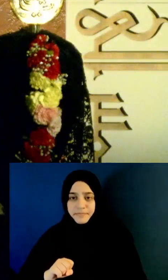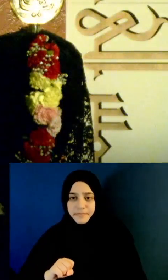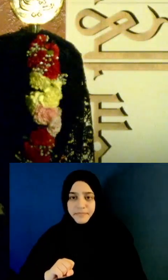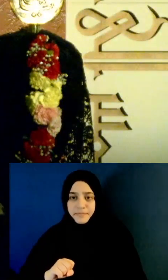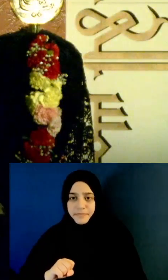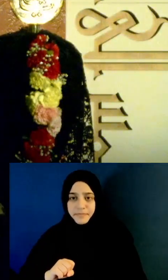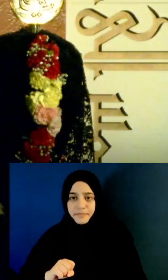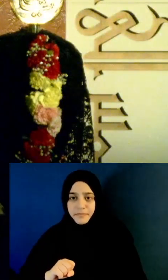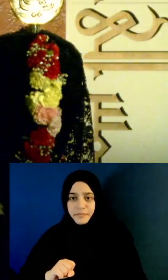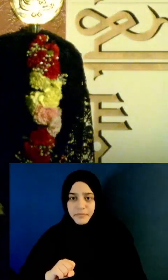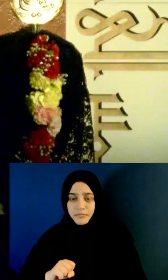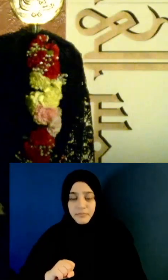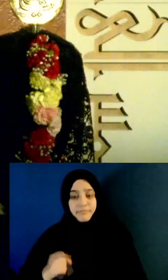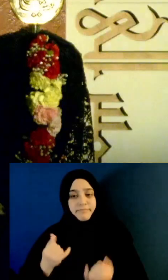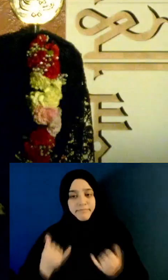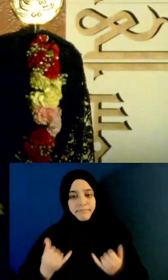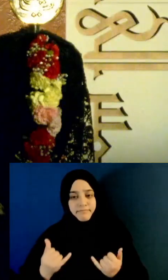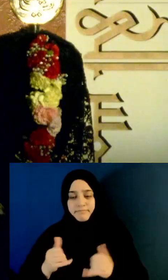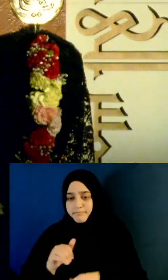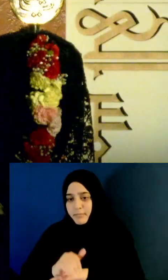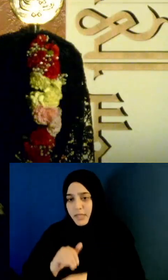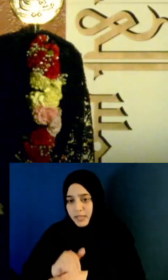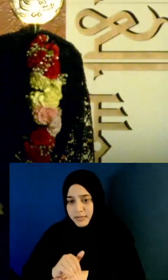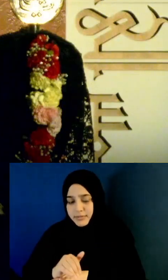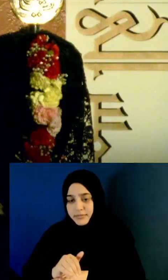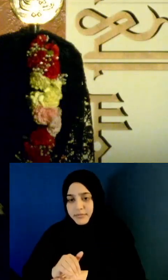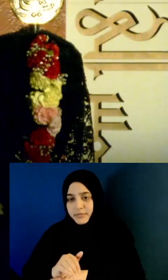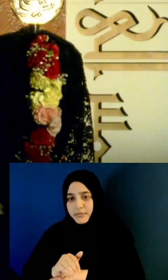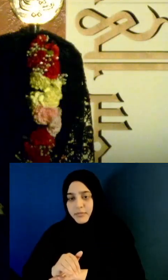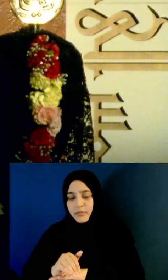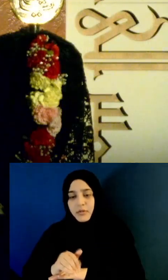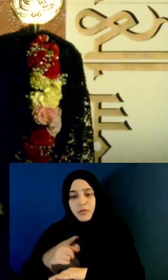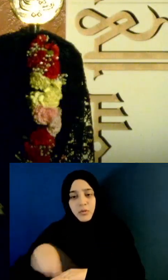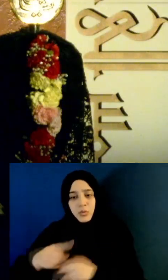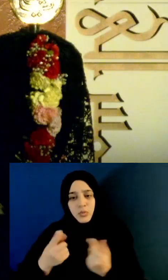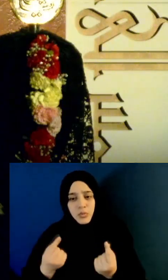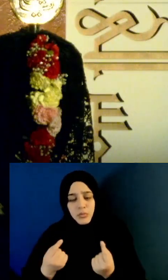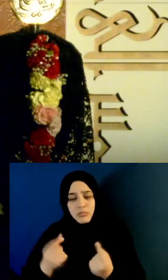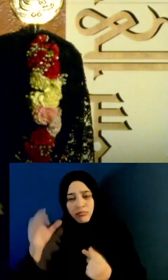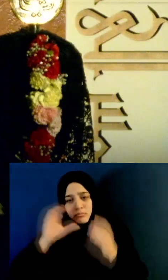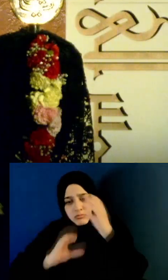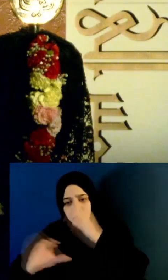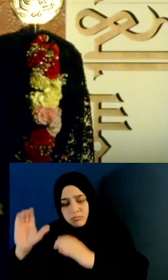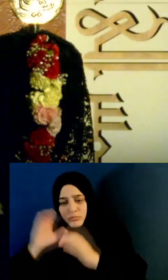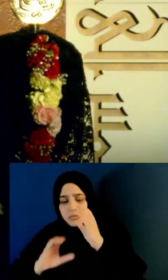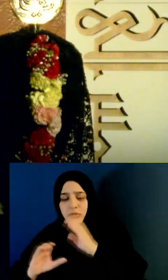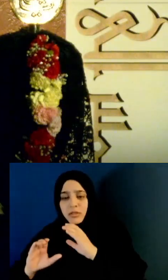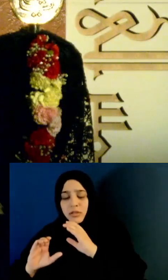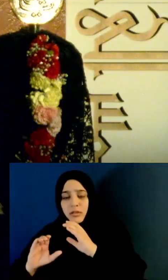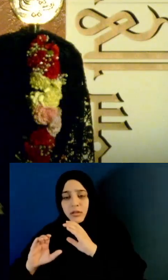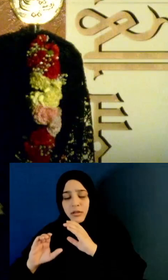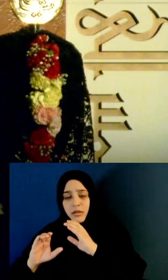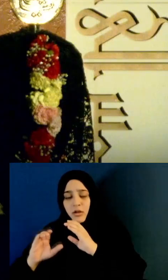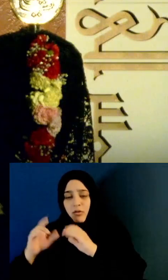It is the night of seeking Allah through Abbas alayhi